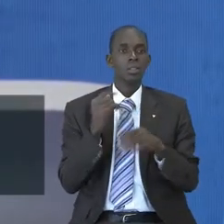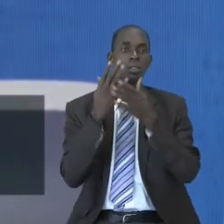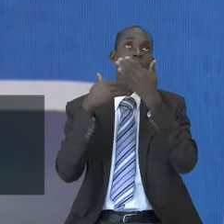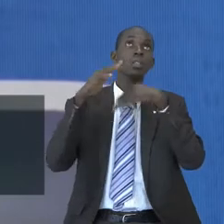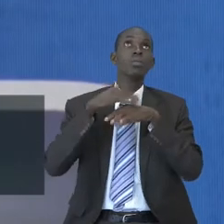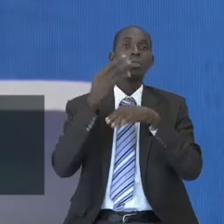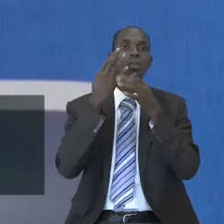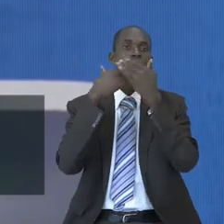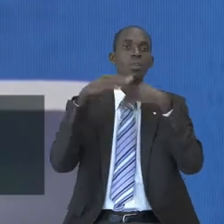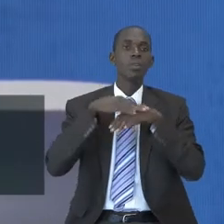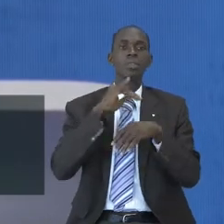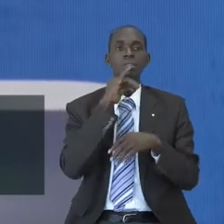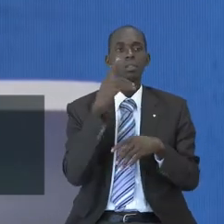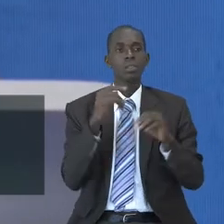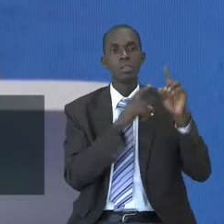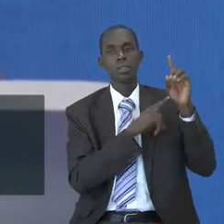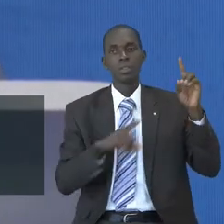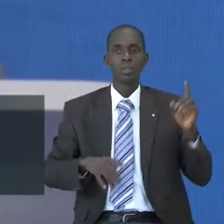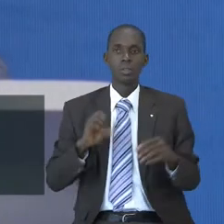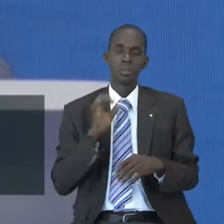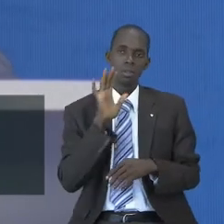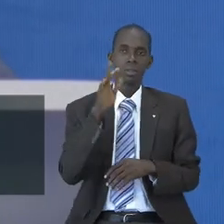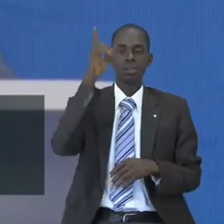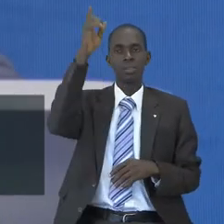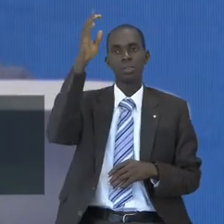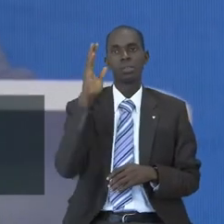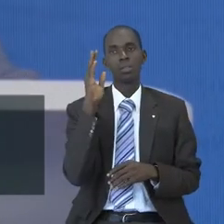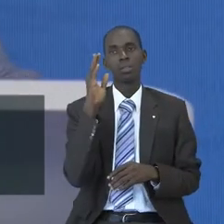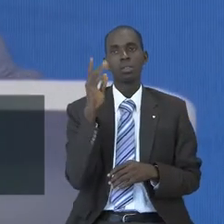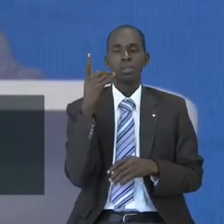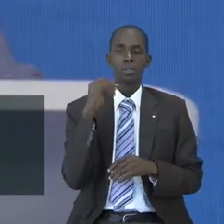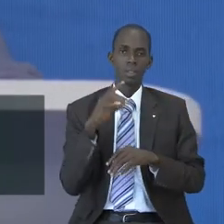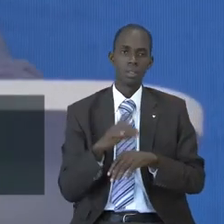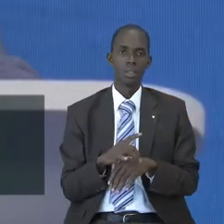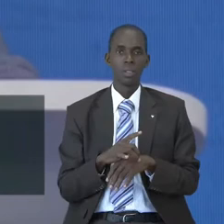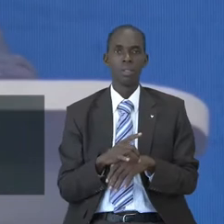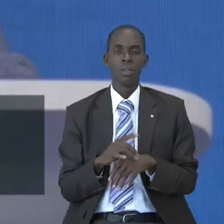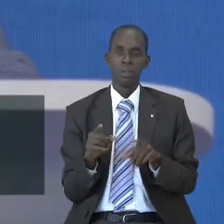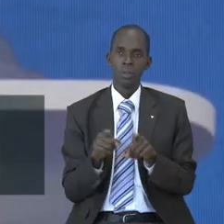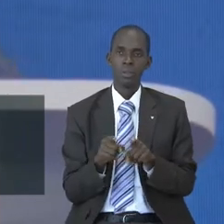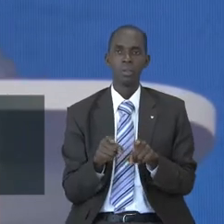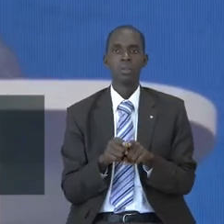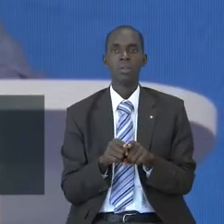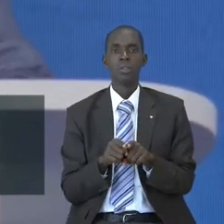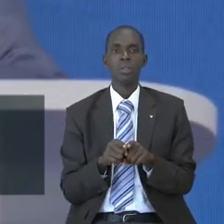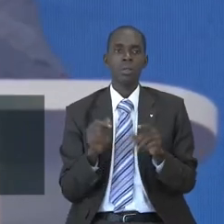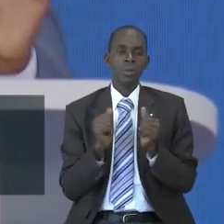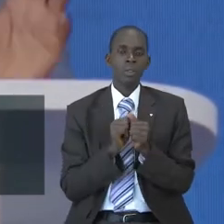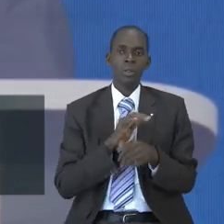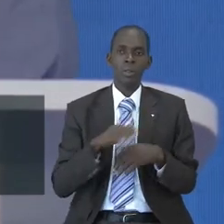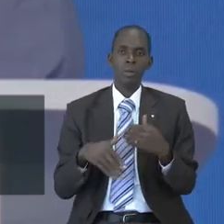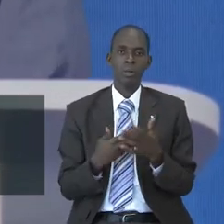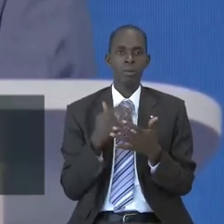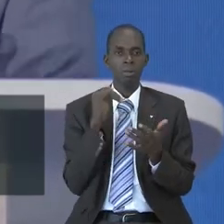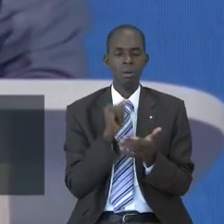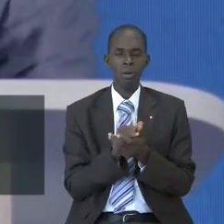heavens is the Lord thy God. The earth also with all